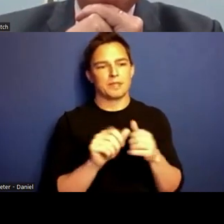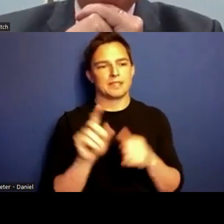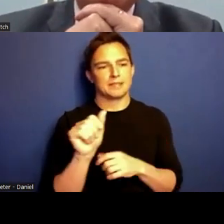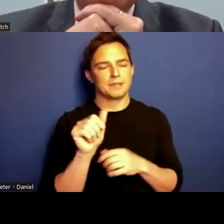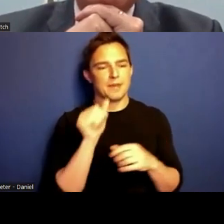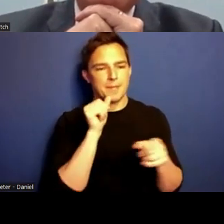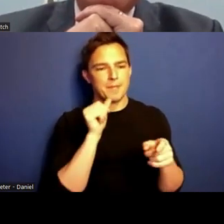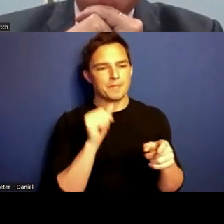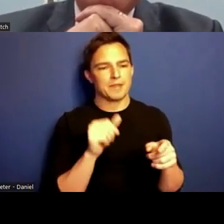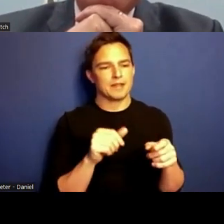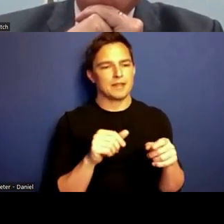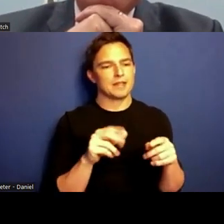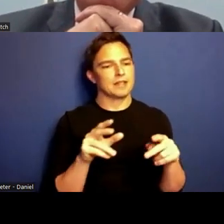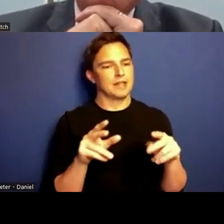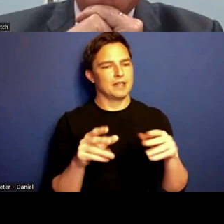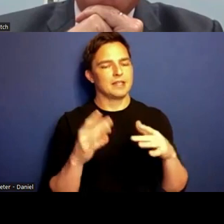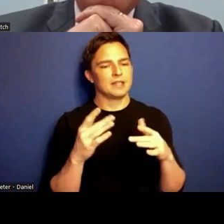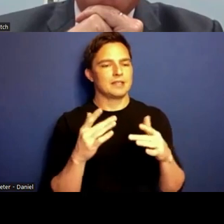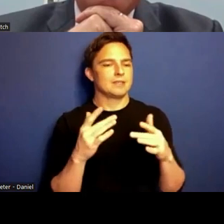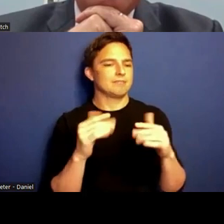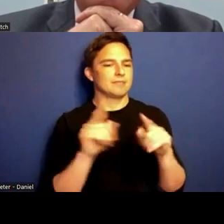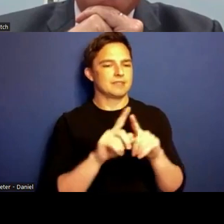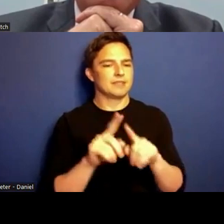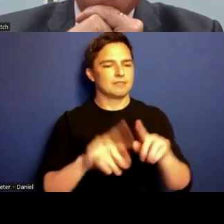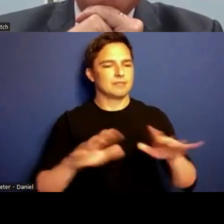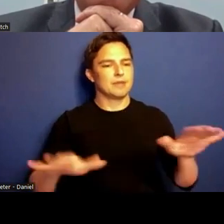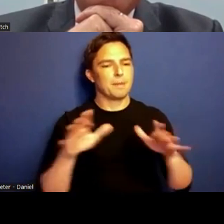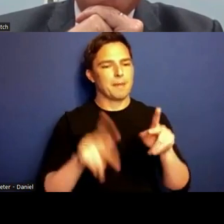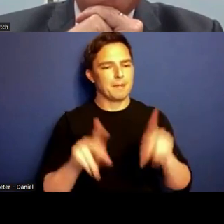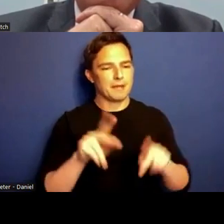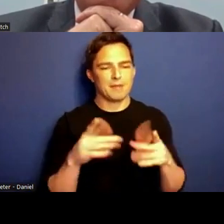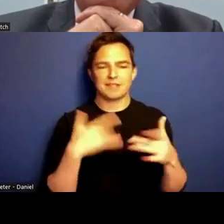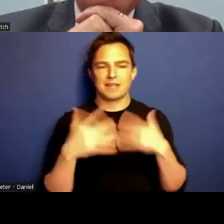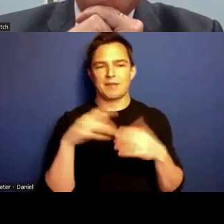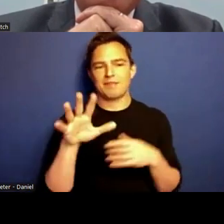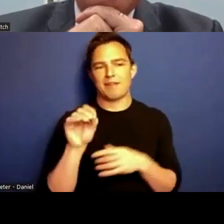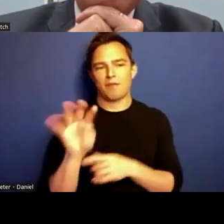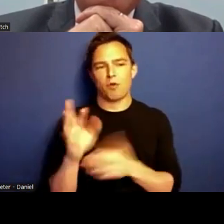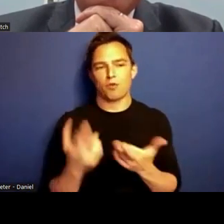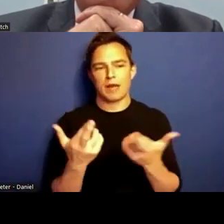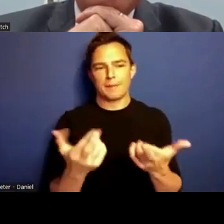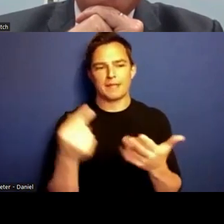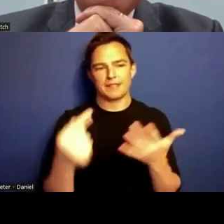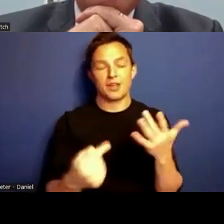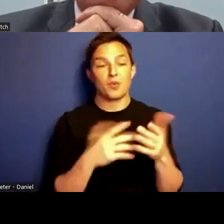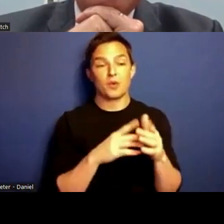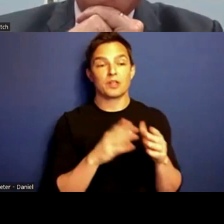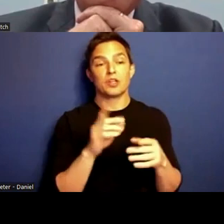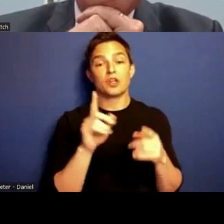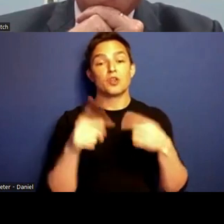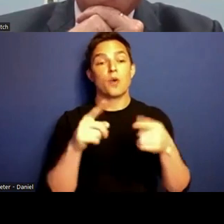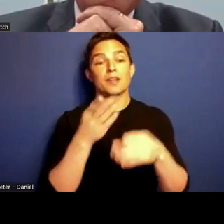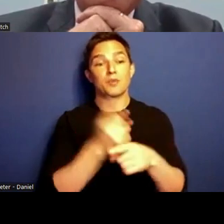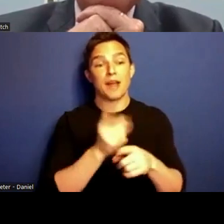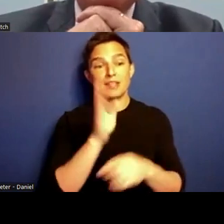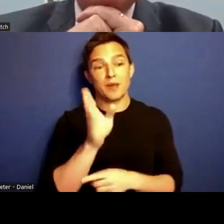disparity population. I'm so excited about that. I'm so excited about the 504 recommendations. And so we're trending in the right direction, but there got to be